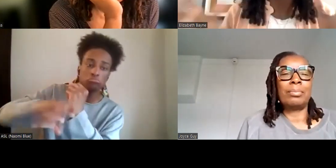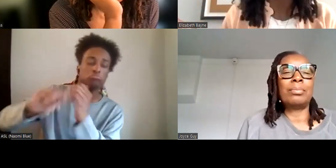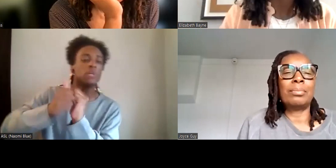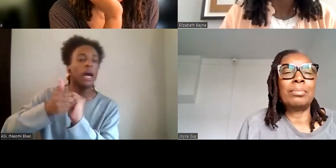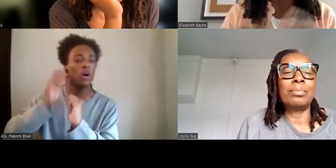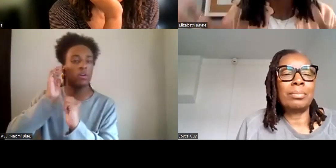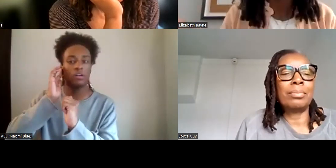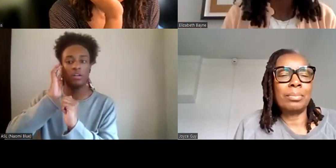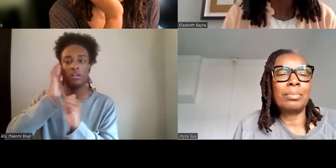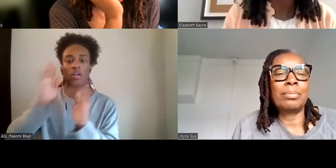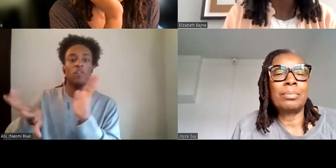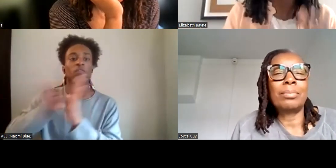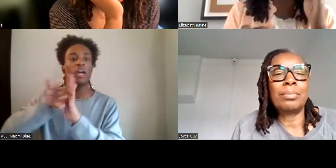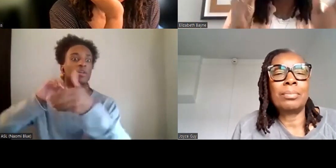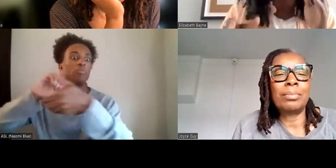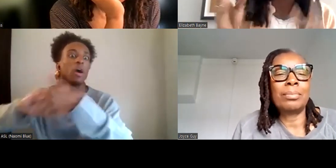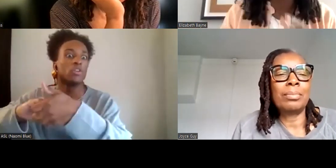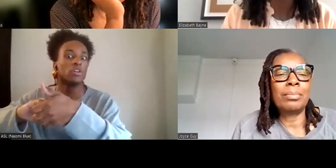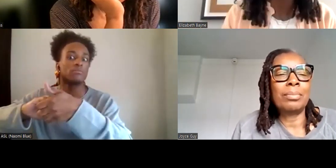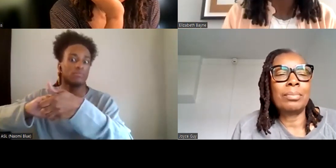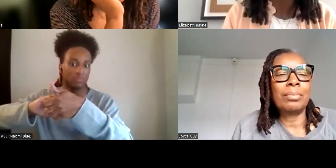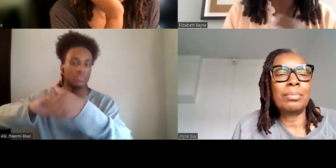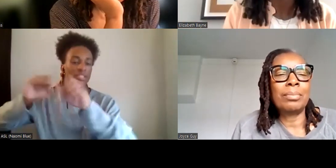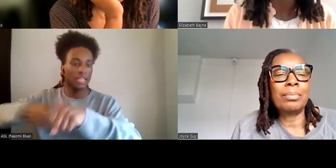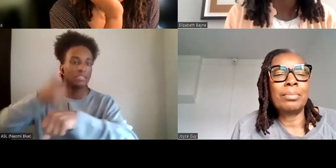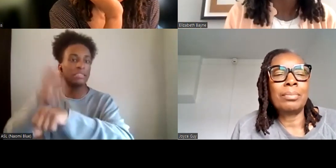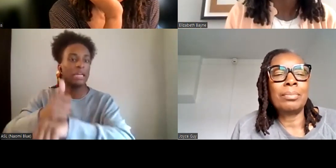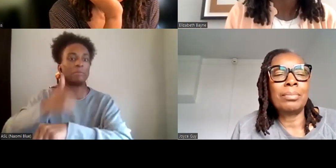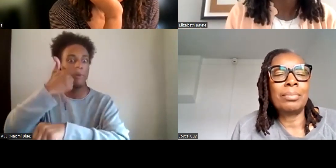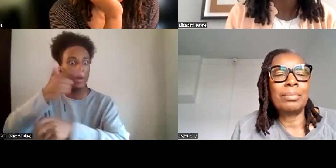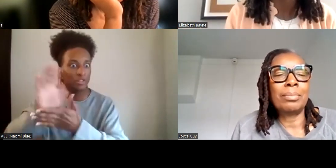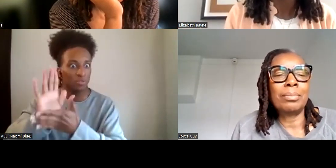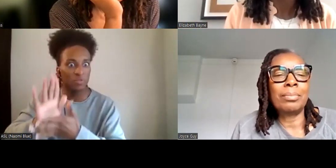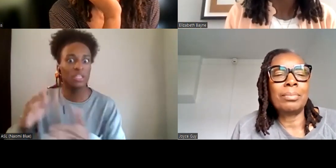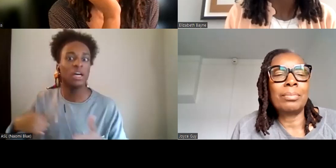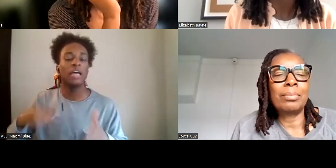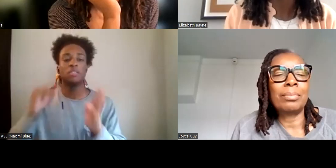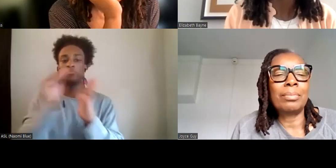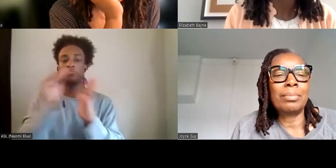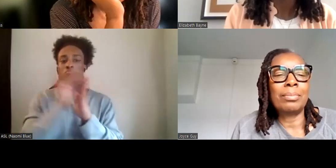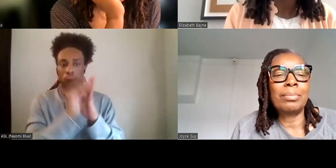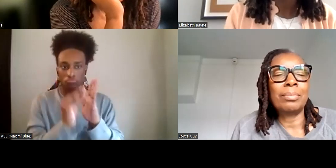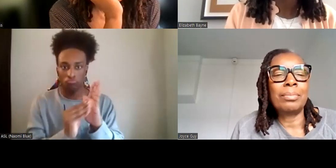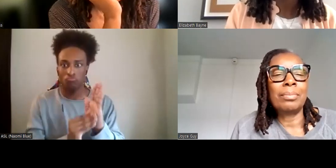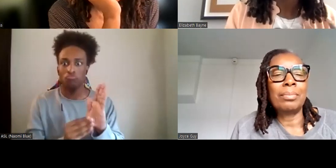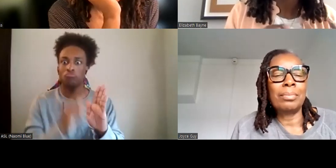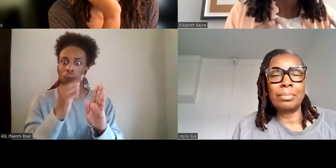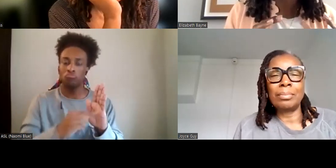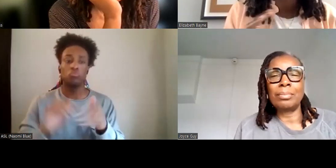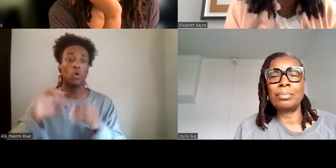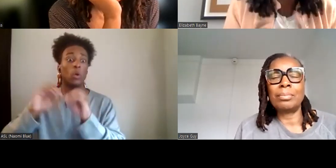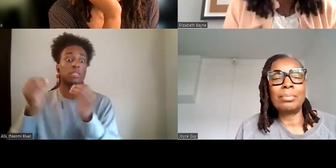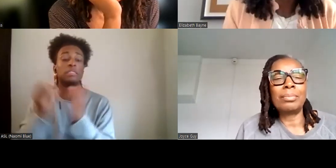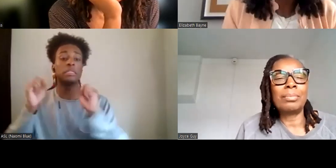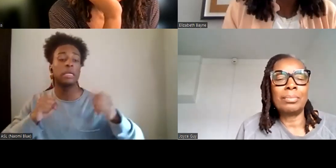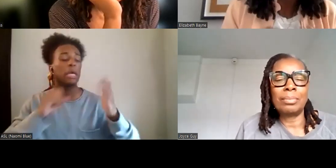or a conference room or a theater to screen the film. Like, I made little tip sheets to make it easy for organizations to screen my film. And